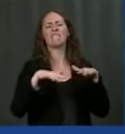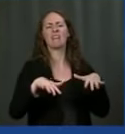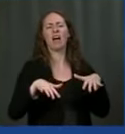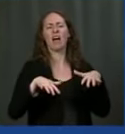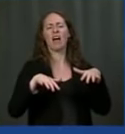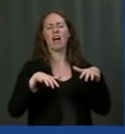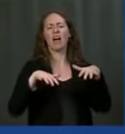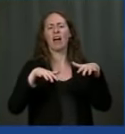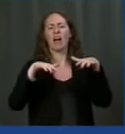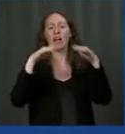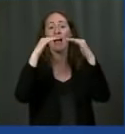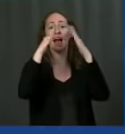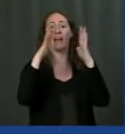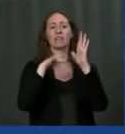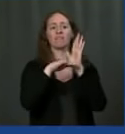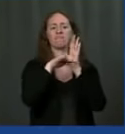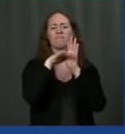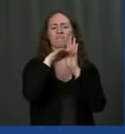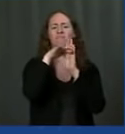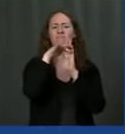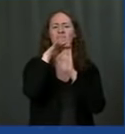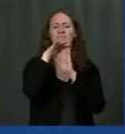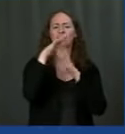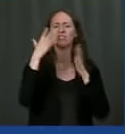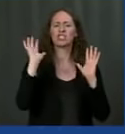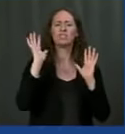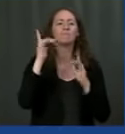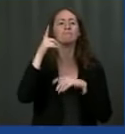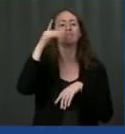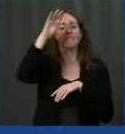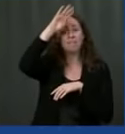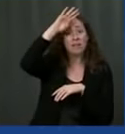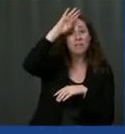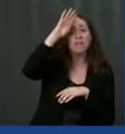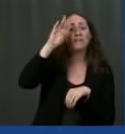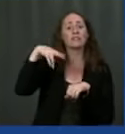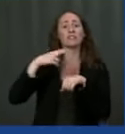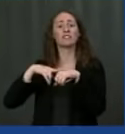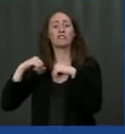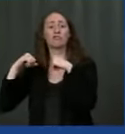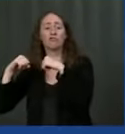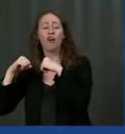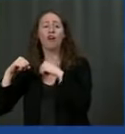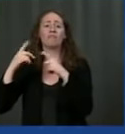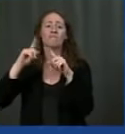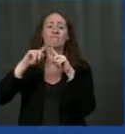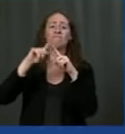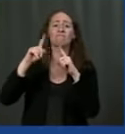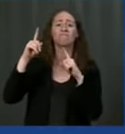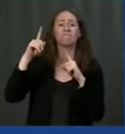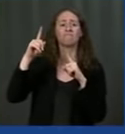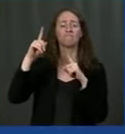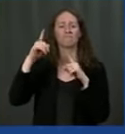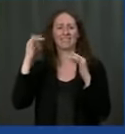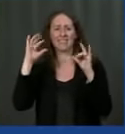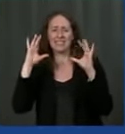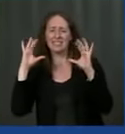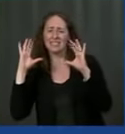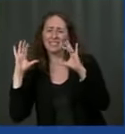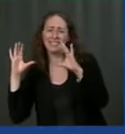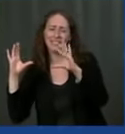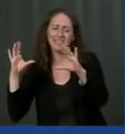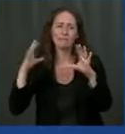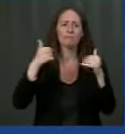Louisiana National Guard, some Coast Guard are there doing search and rescue They're having to get boats in and out. We